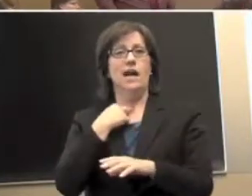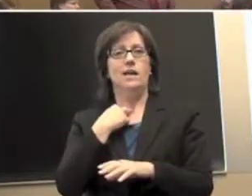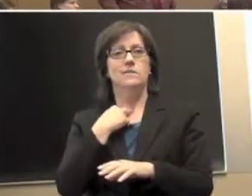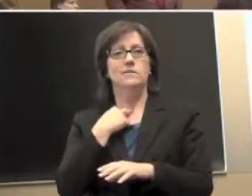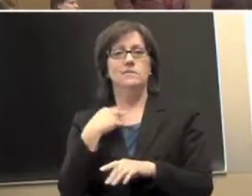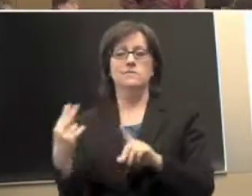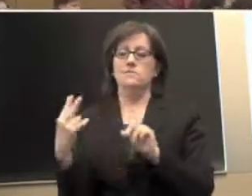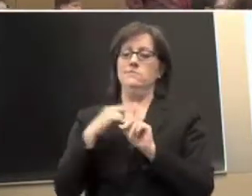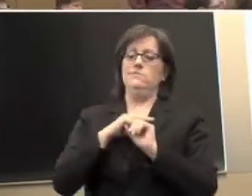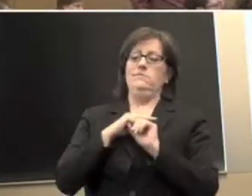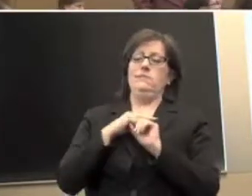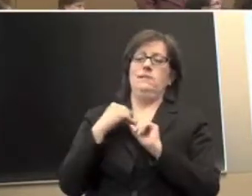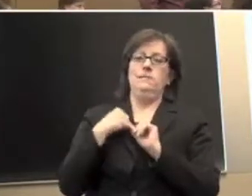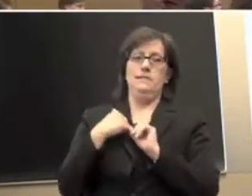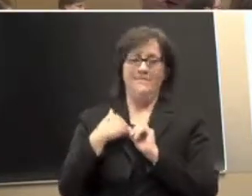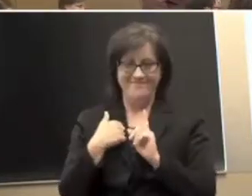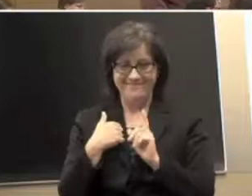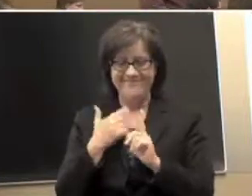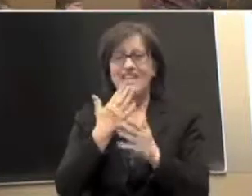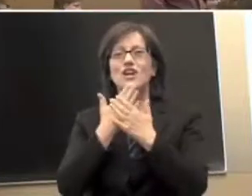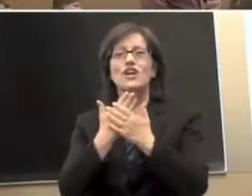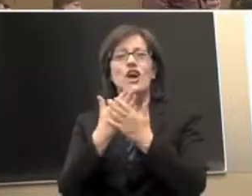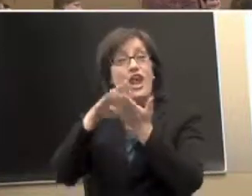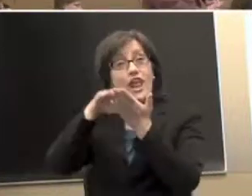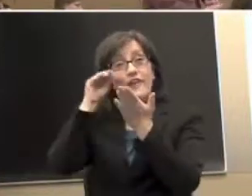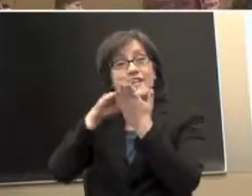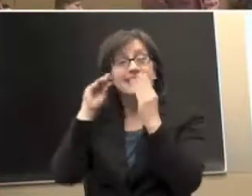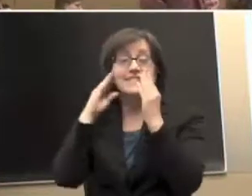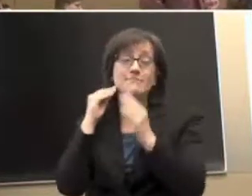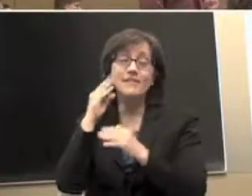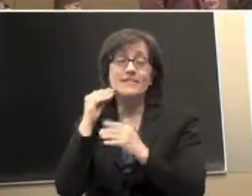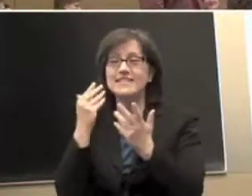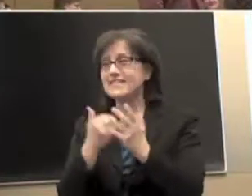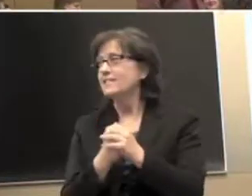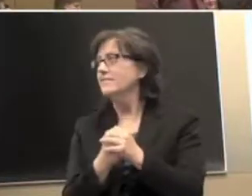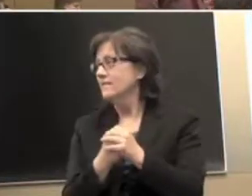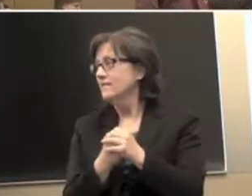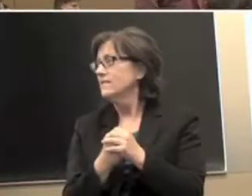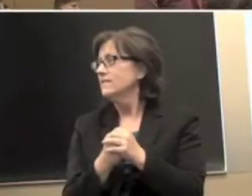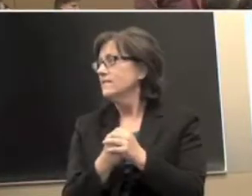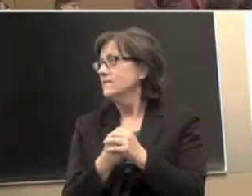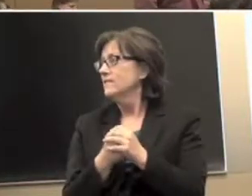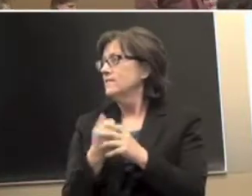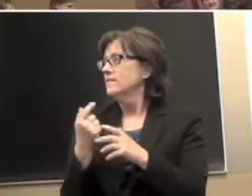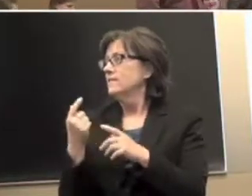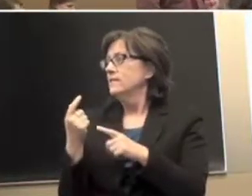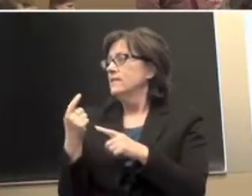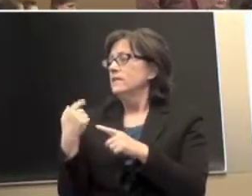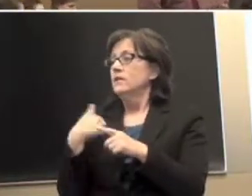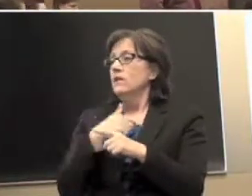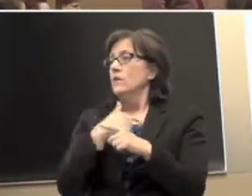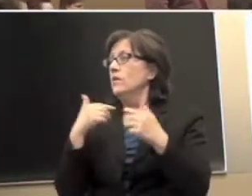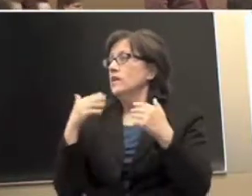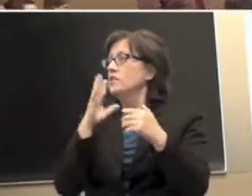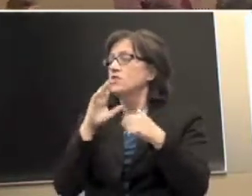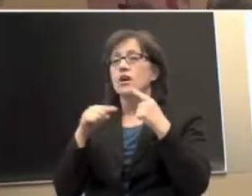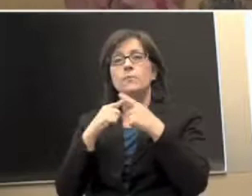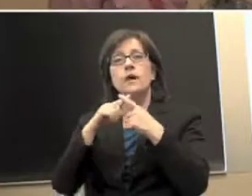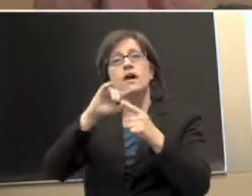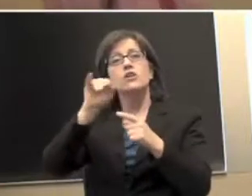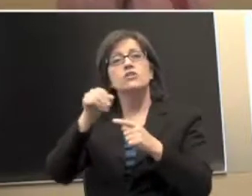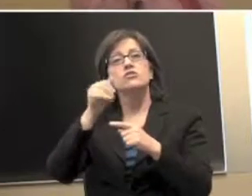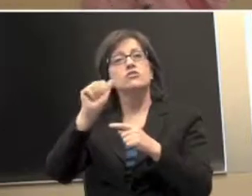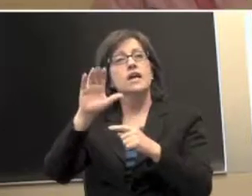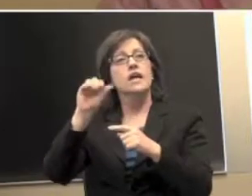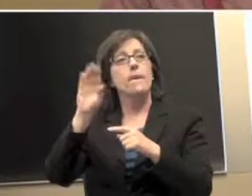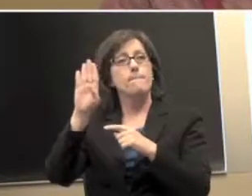It's a good learning experience. I'm going to stand behind you because I've got a microphone. Oh, sure. So we talked about Jacob.